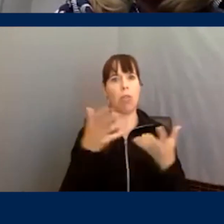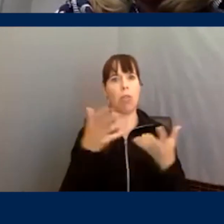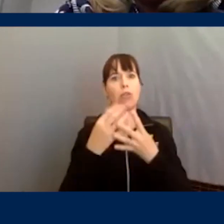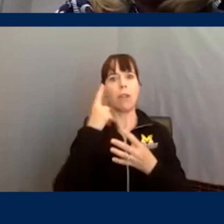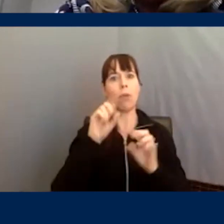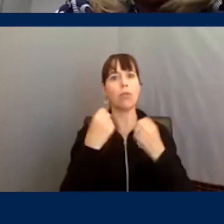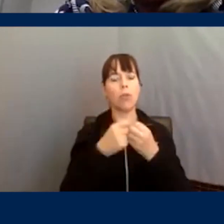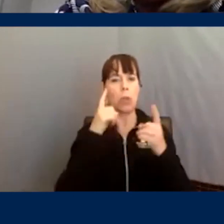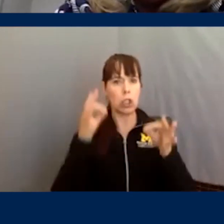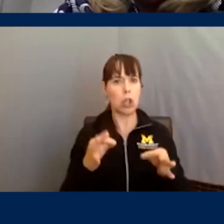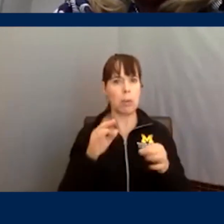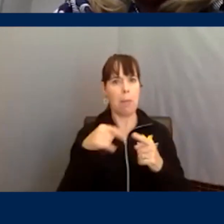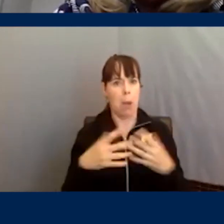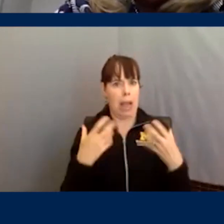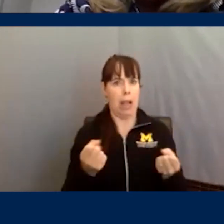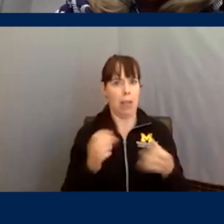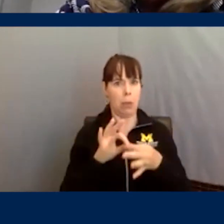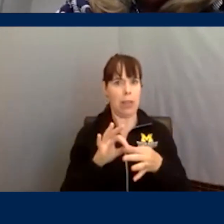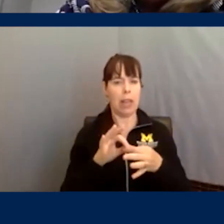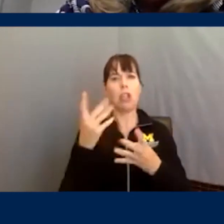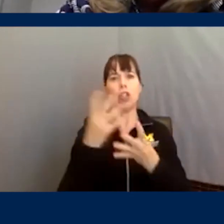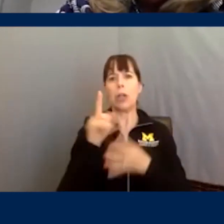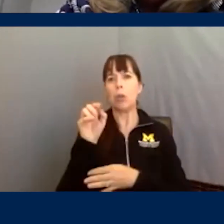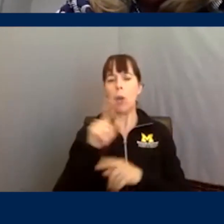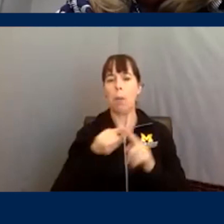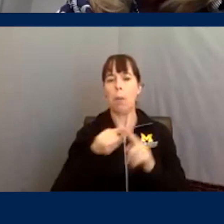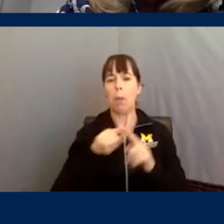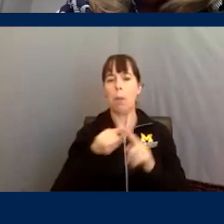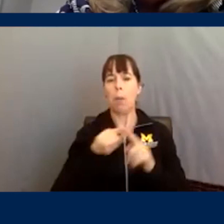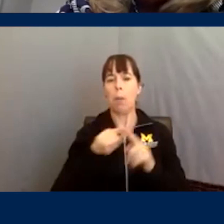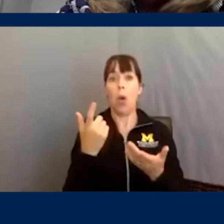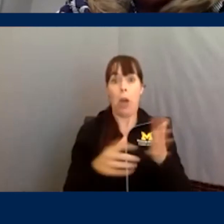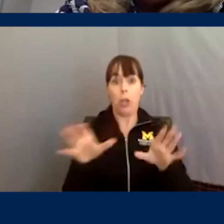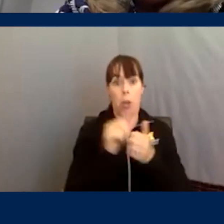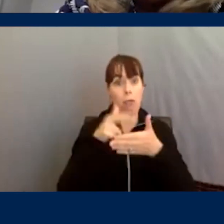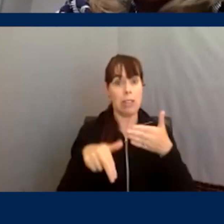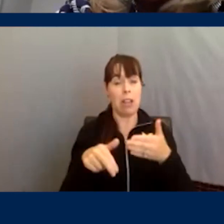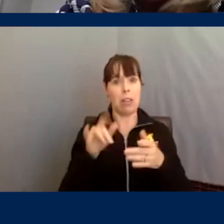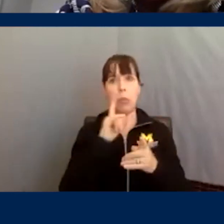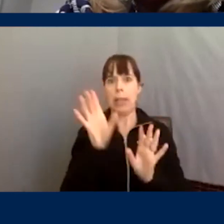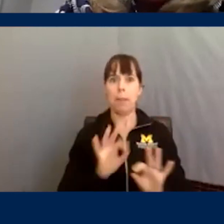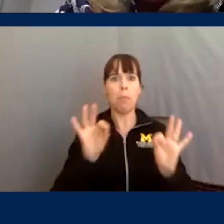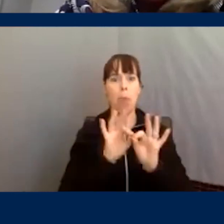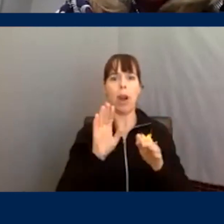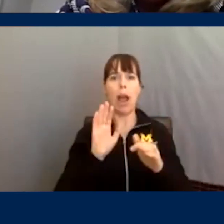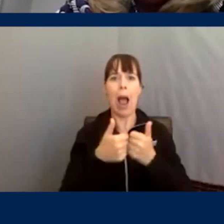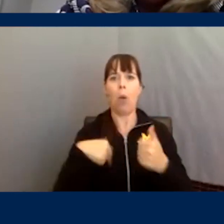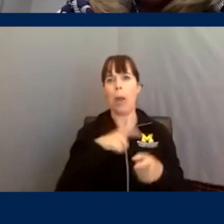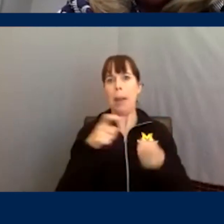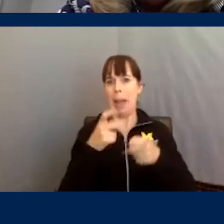social determinants of health, and it's a screening tool, but what we do with the results of that is so important to manage the